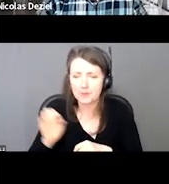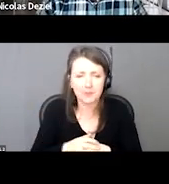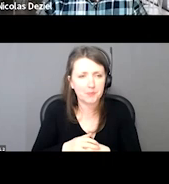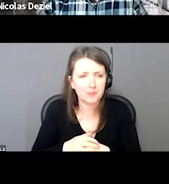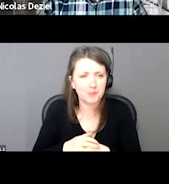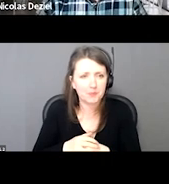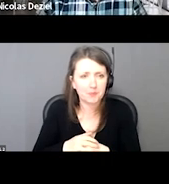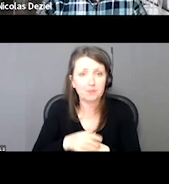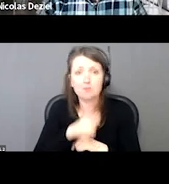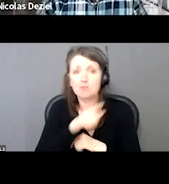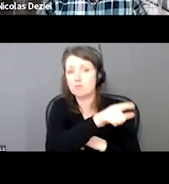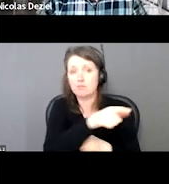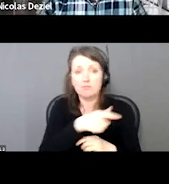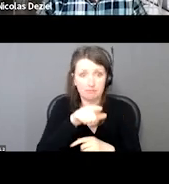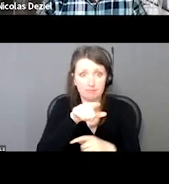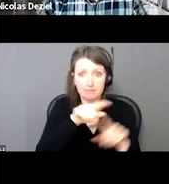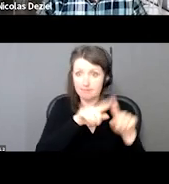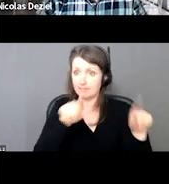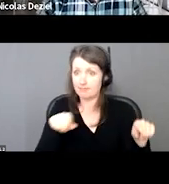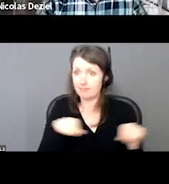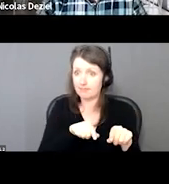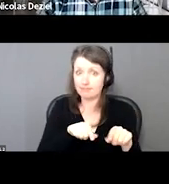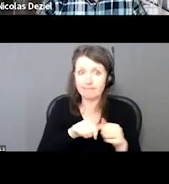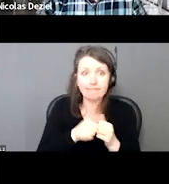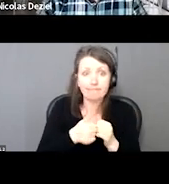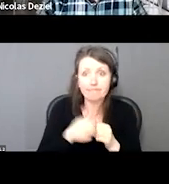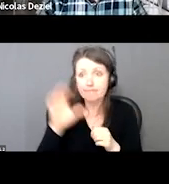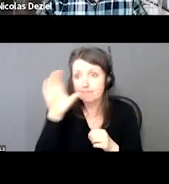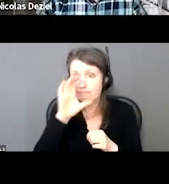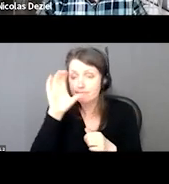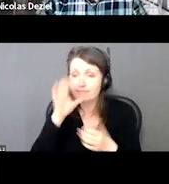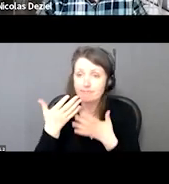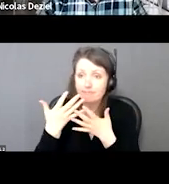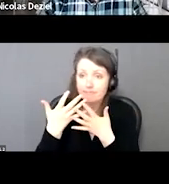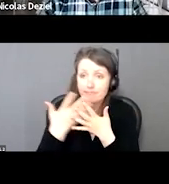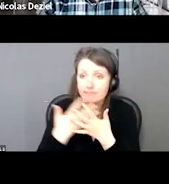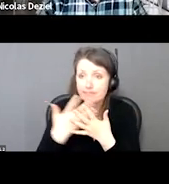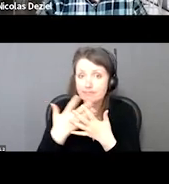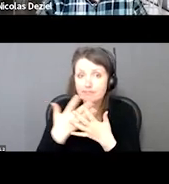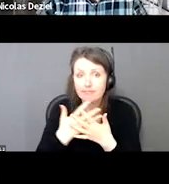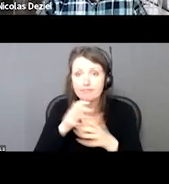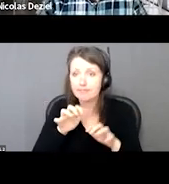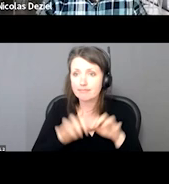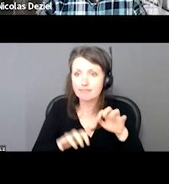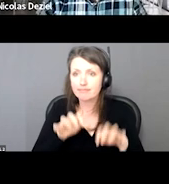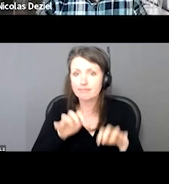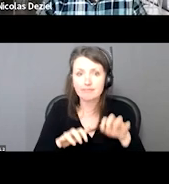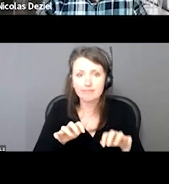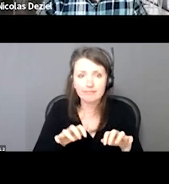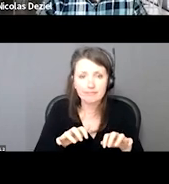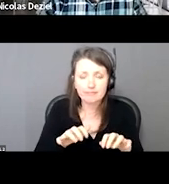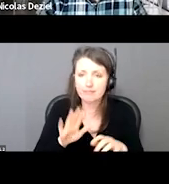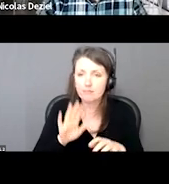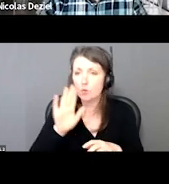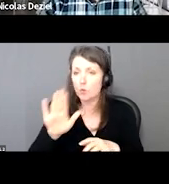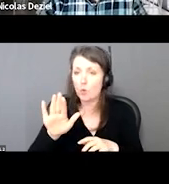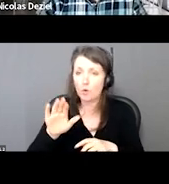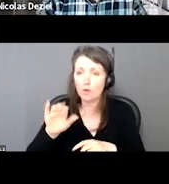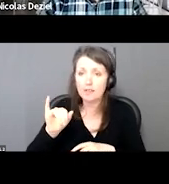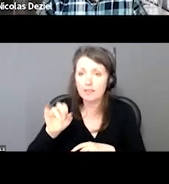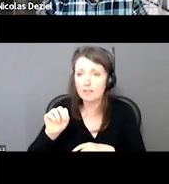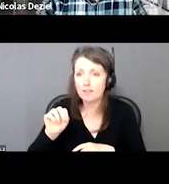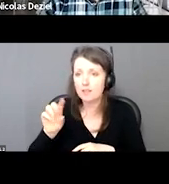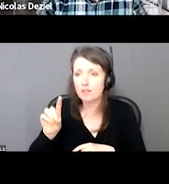can filter through what you're trying to find by industry sector, by type,